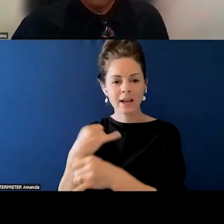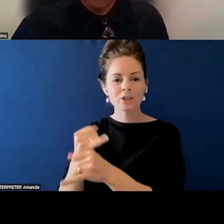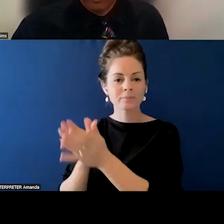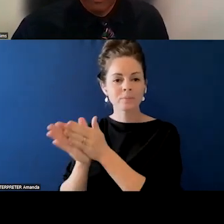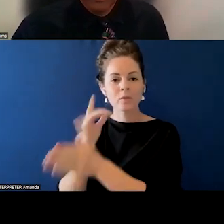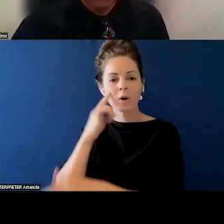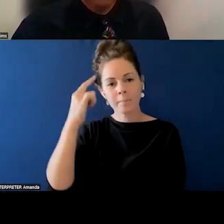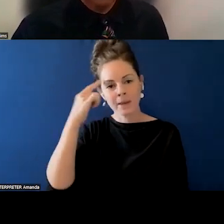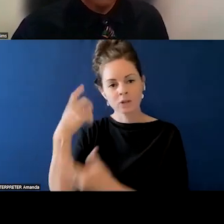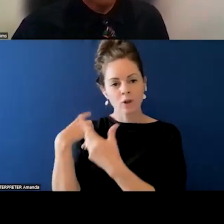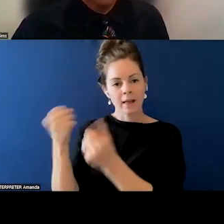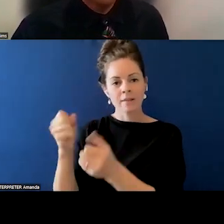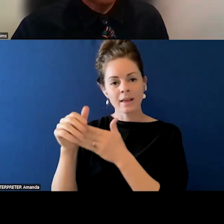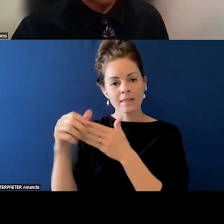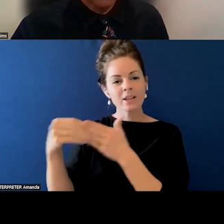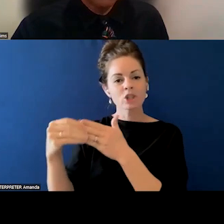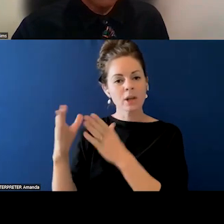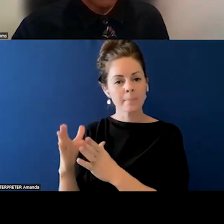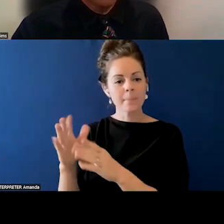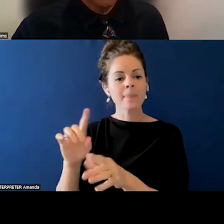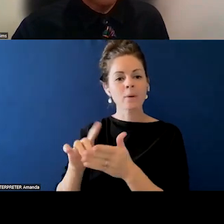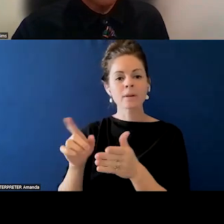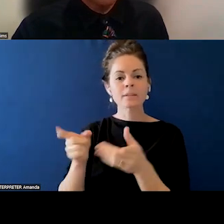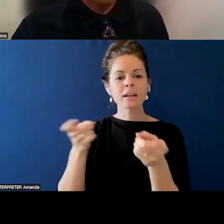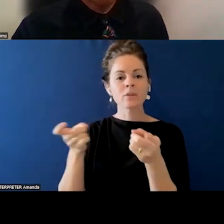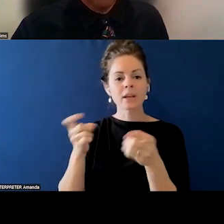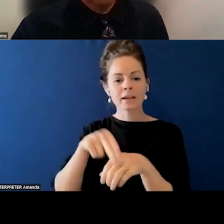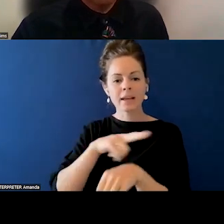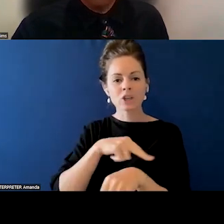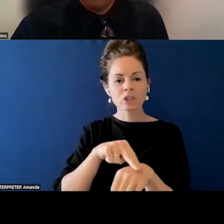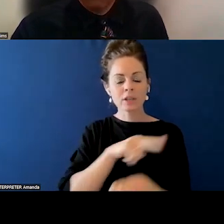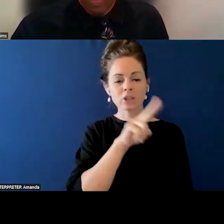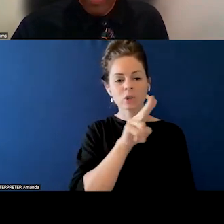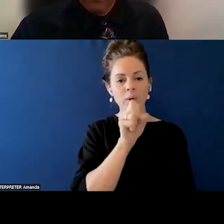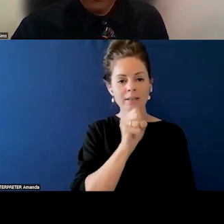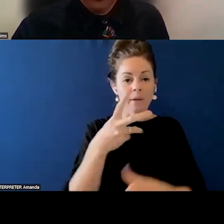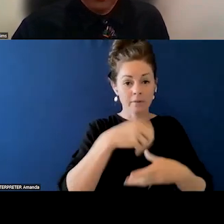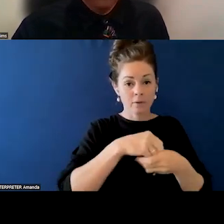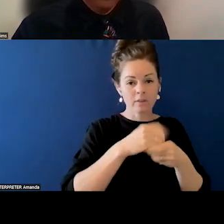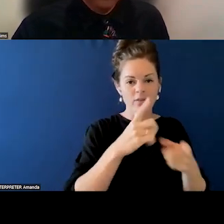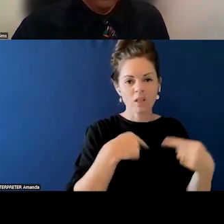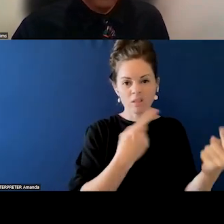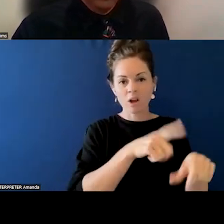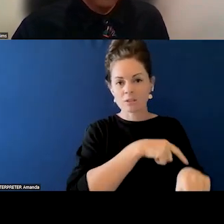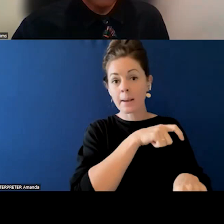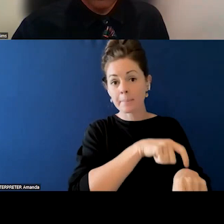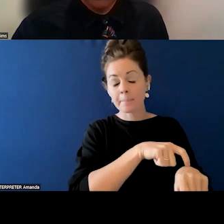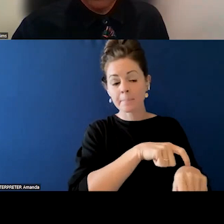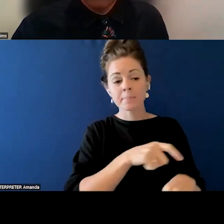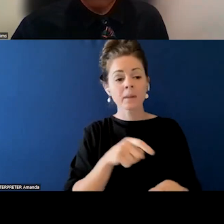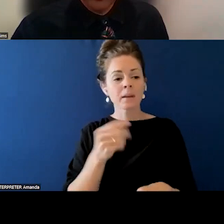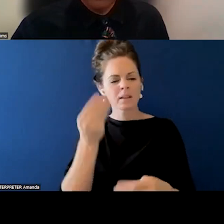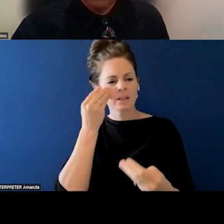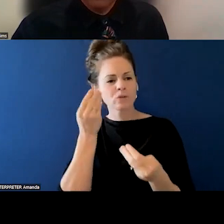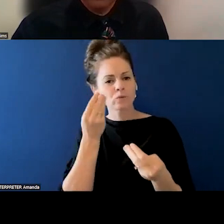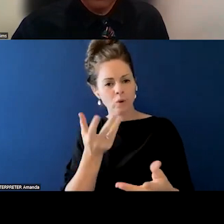Health Leadership. And this is the governing nations that the United States has been a part of for quite a while. This is just to let you know that they